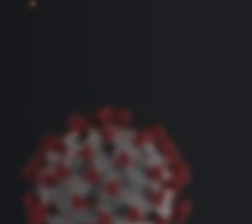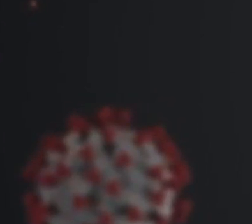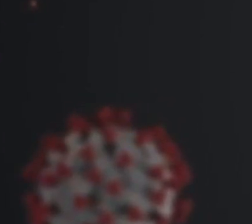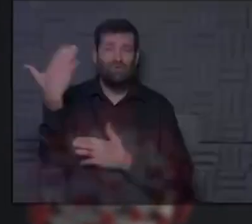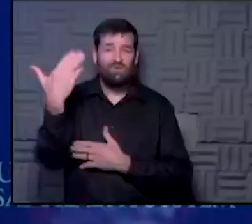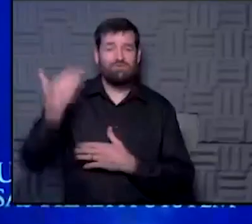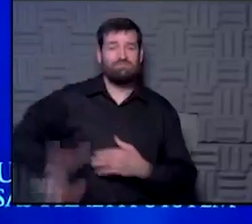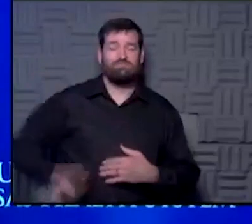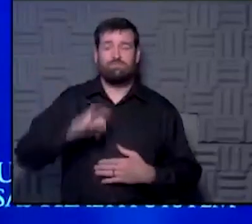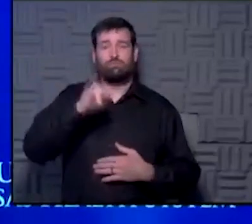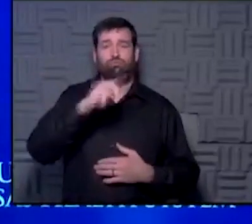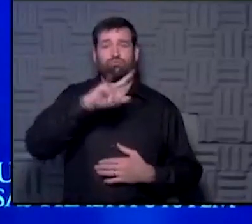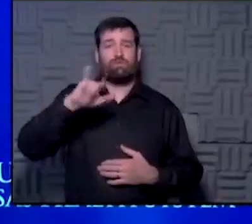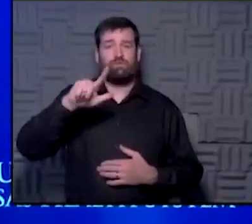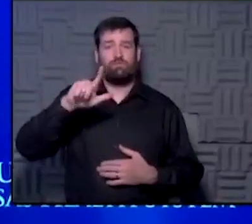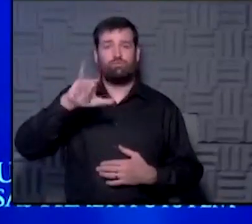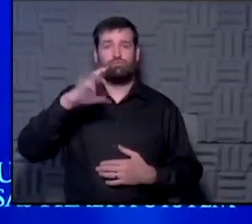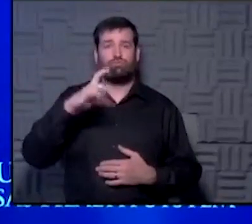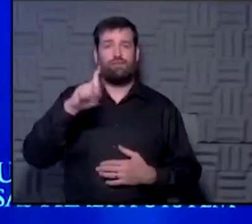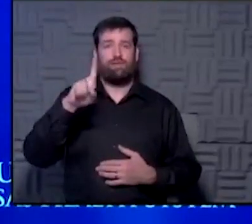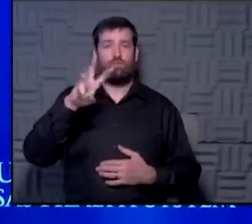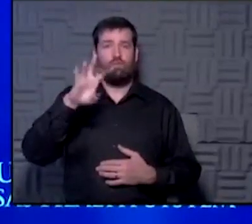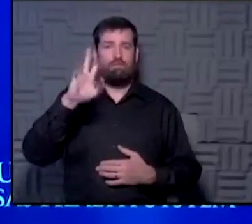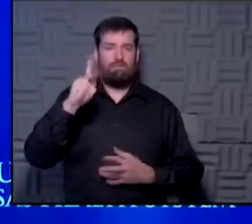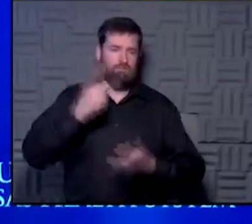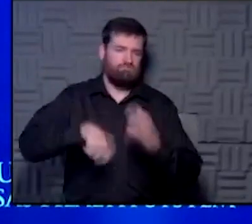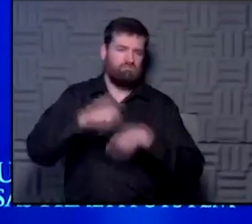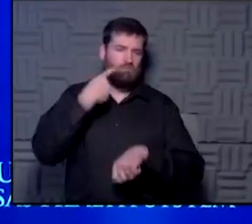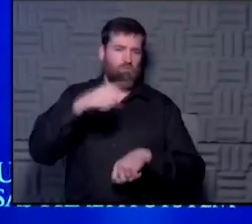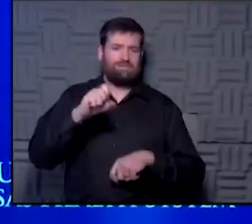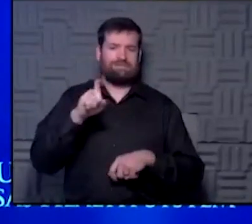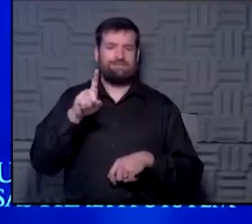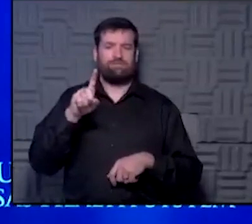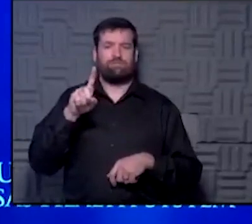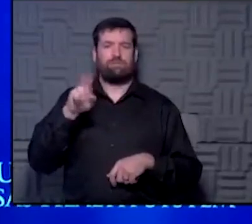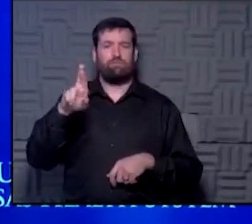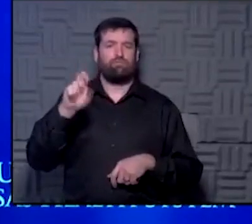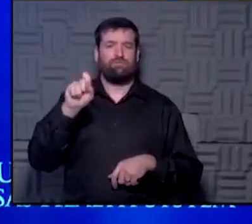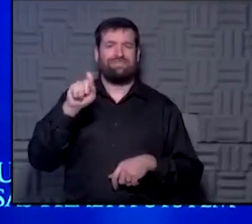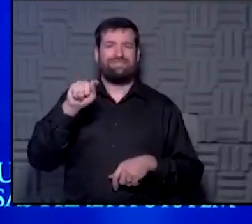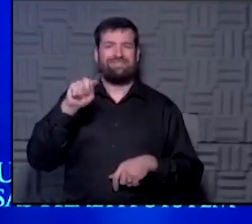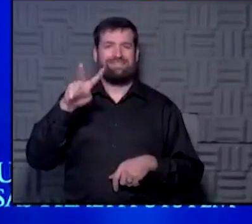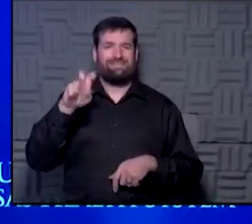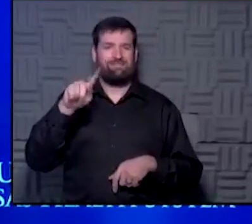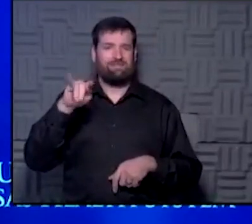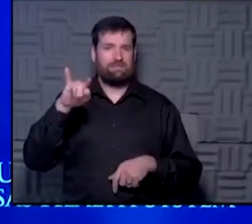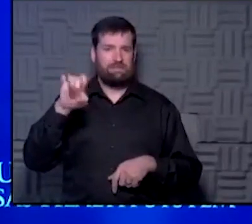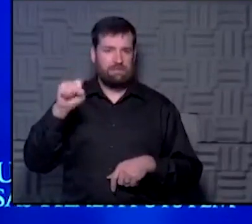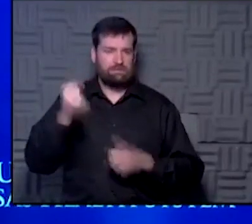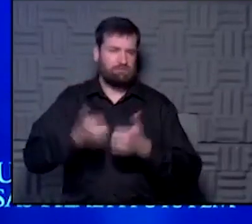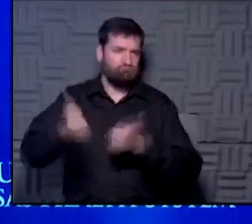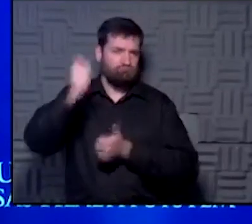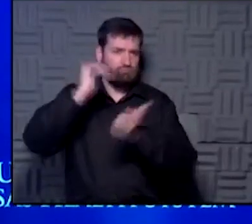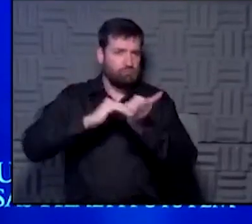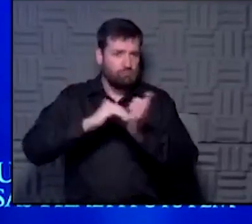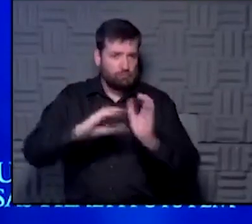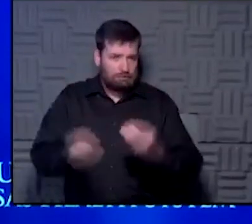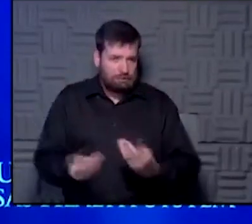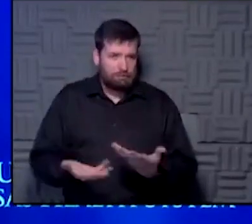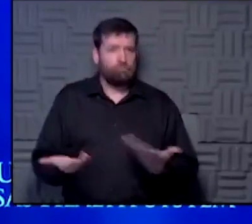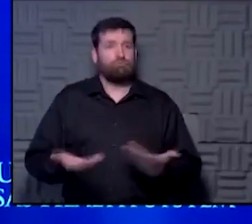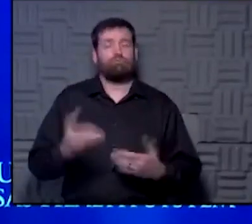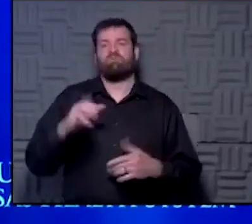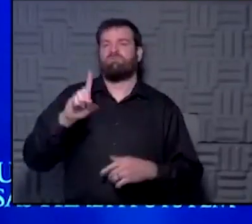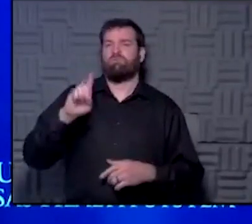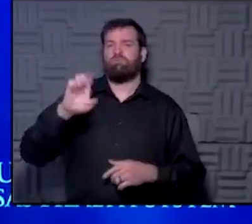Good morning, everyone. I'm Jill Chadwick, in for Dr. Steve Stites, Chief Medical Officer, and we are coming to you from the Dolph C. Simons Jr. Family Broadcast